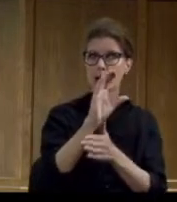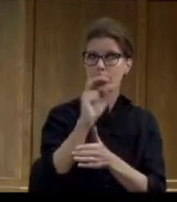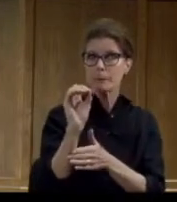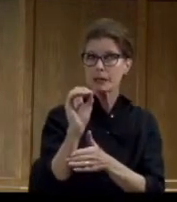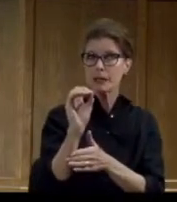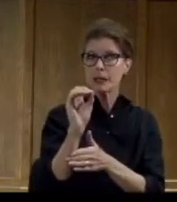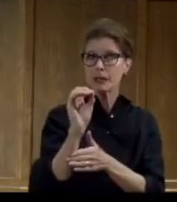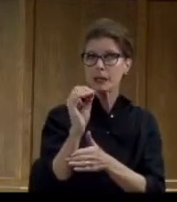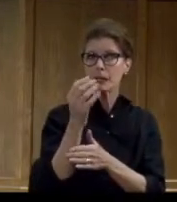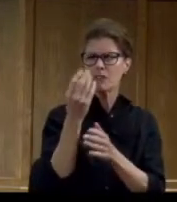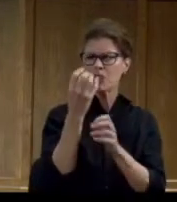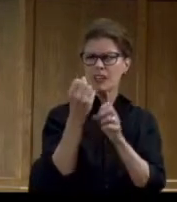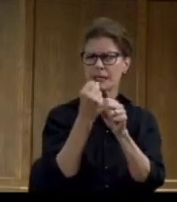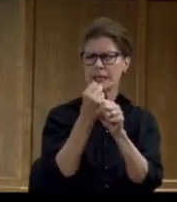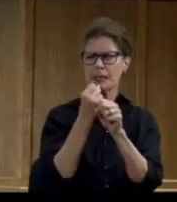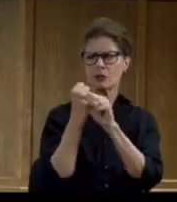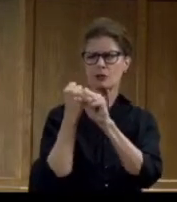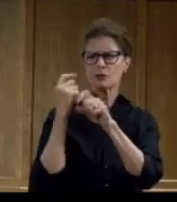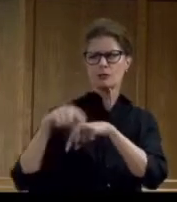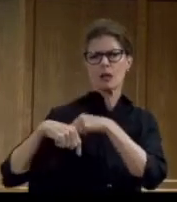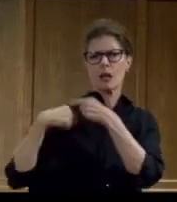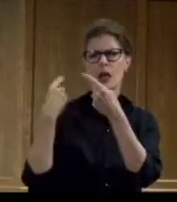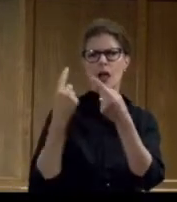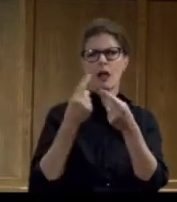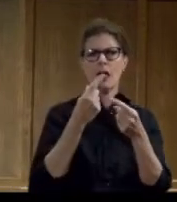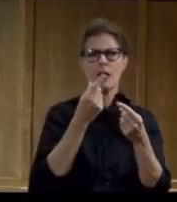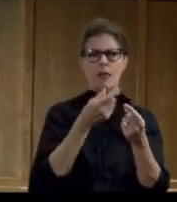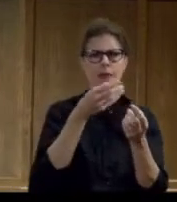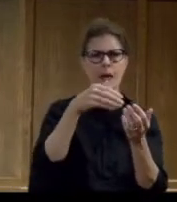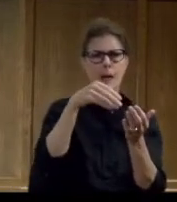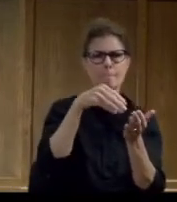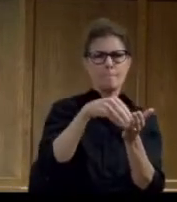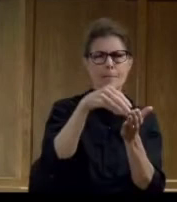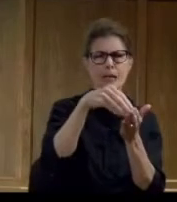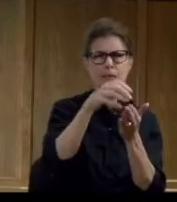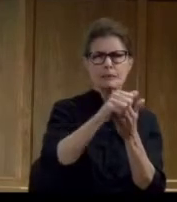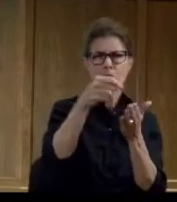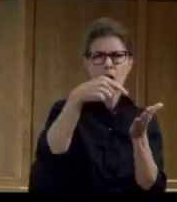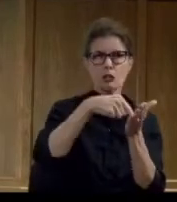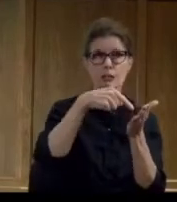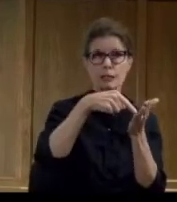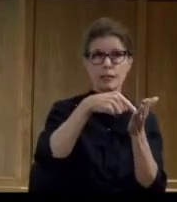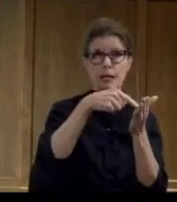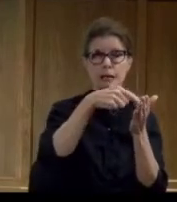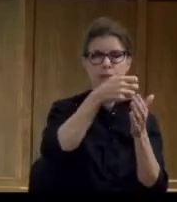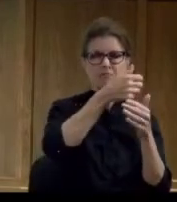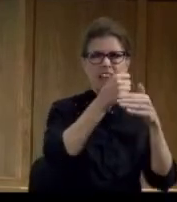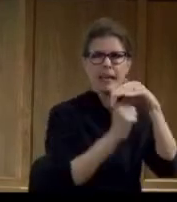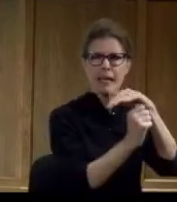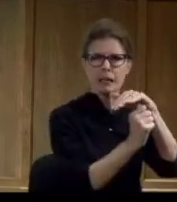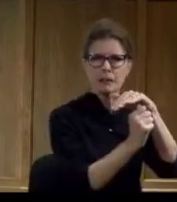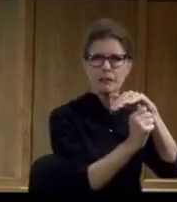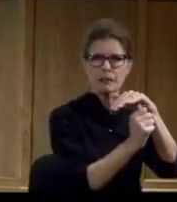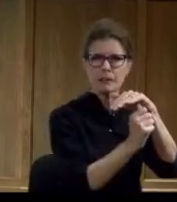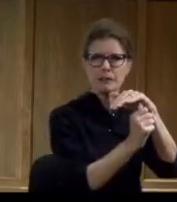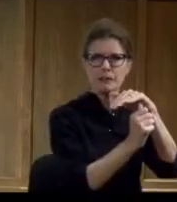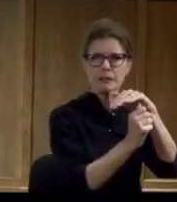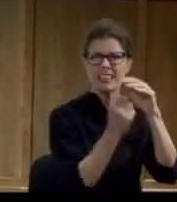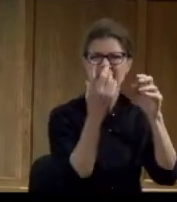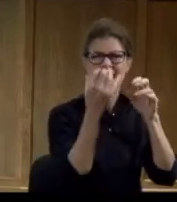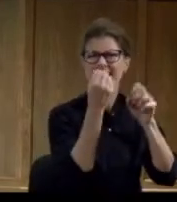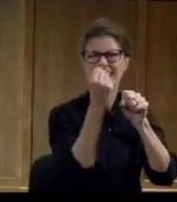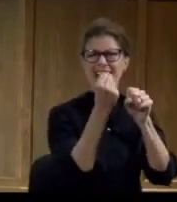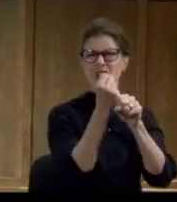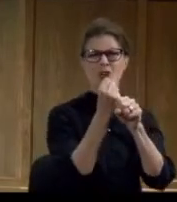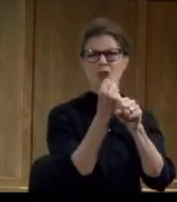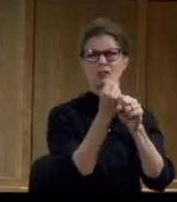hid billions of dollars of debt through various accounting loopholes. Just years of fraud. Well, finally there